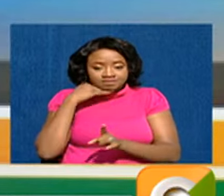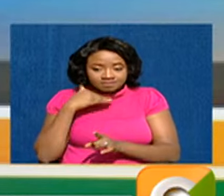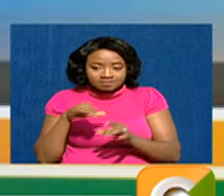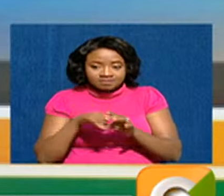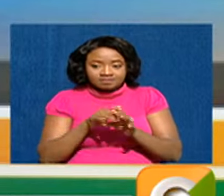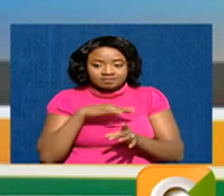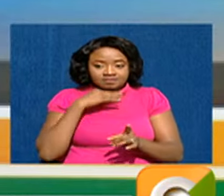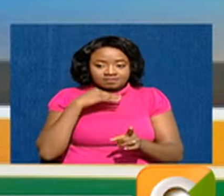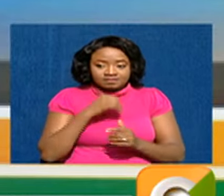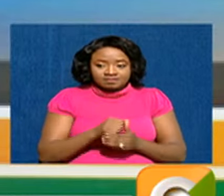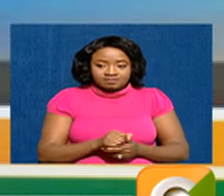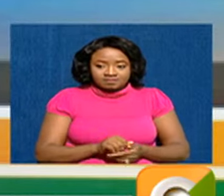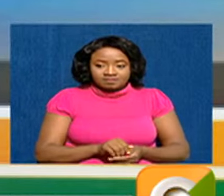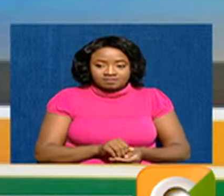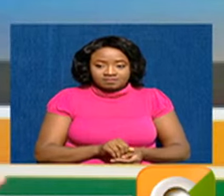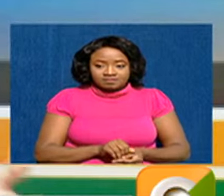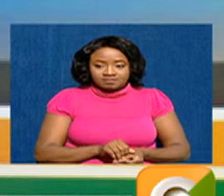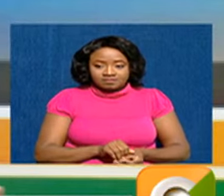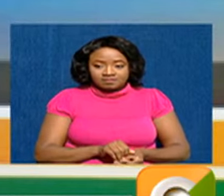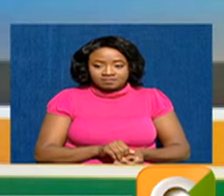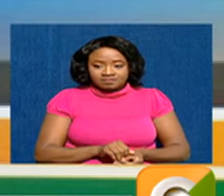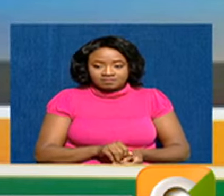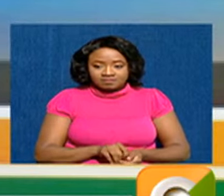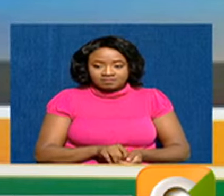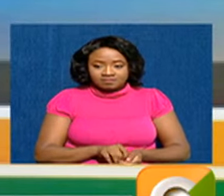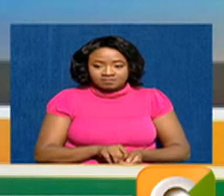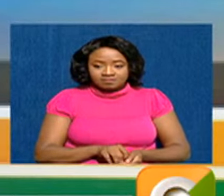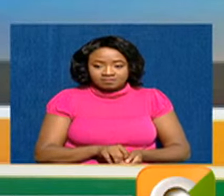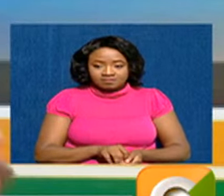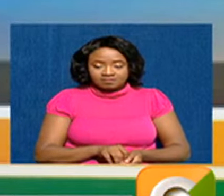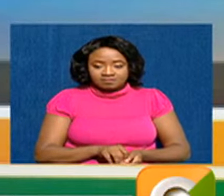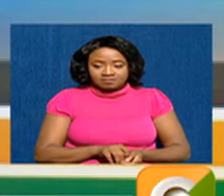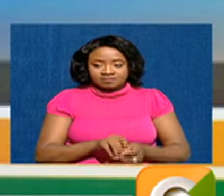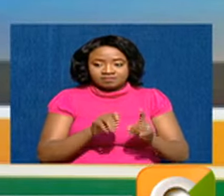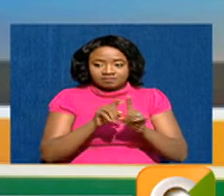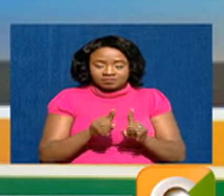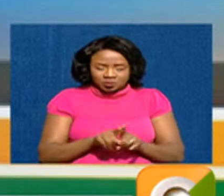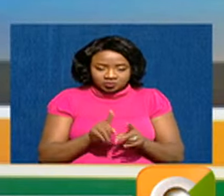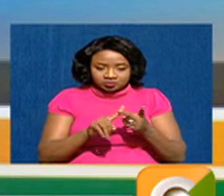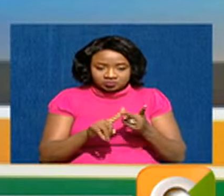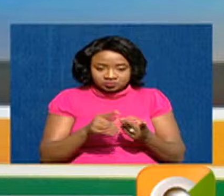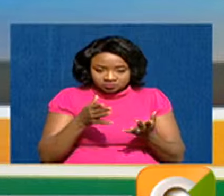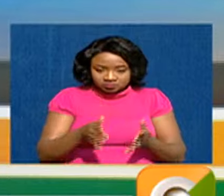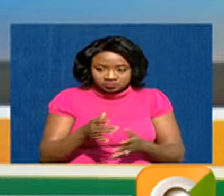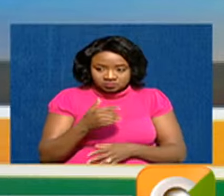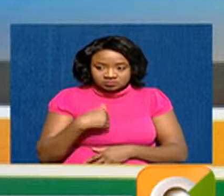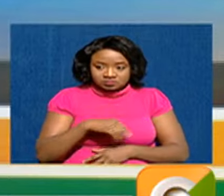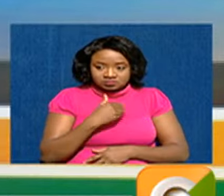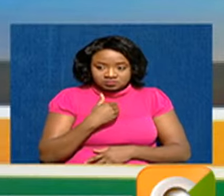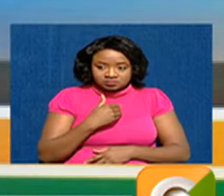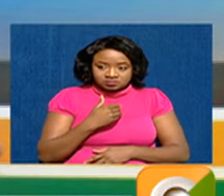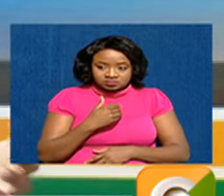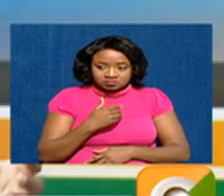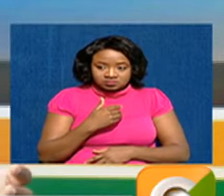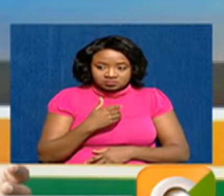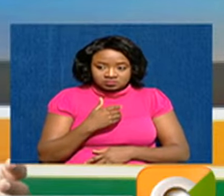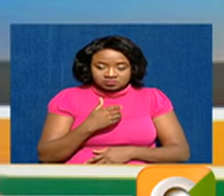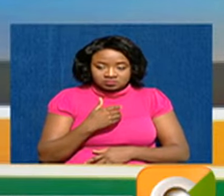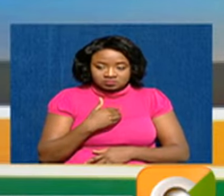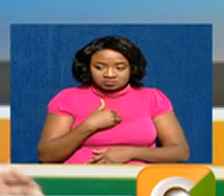in Getugi Madhia constituency. We have gone there to support them. Currently, we have been reported of